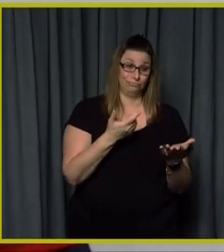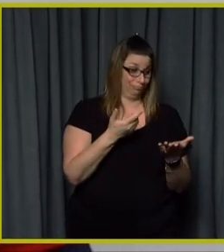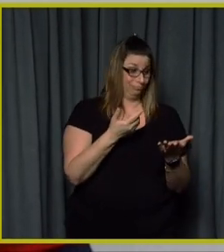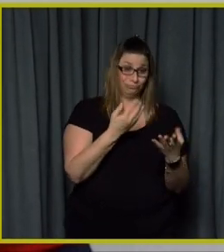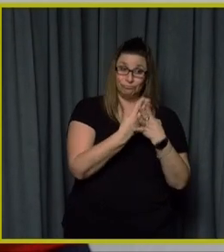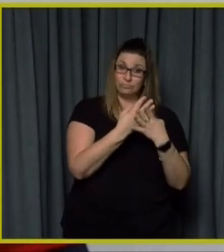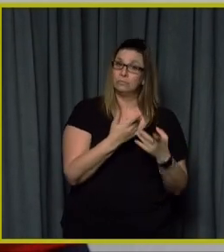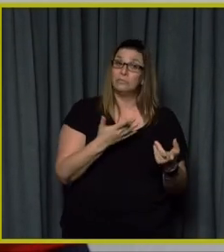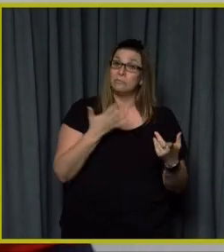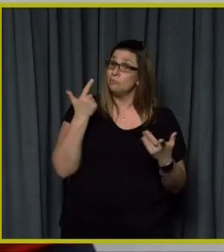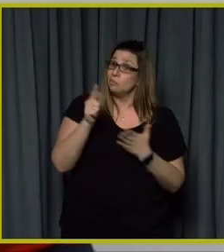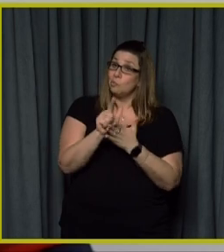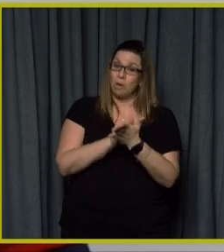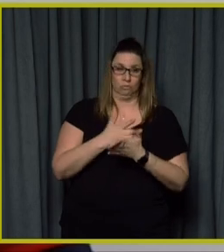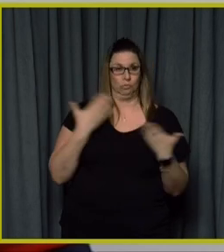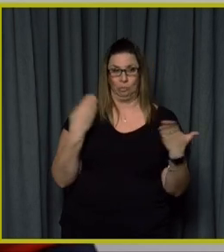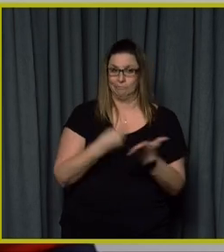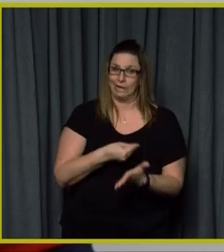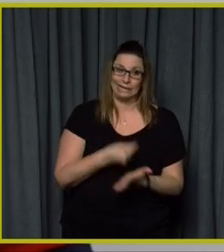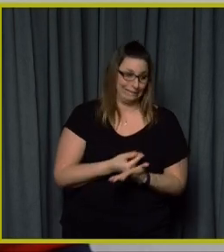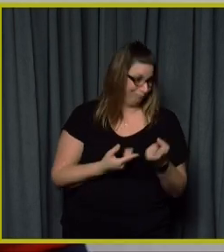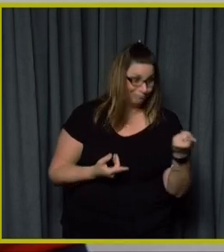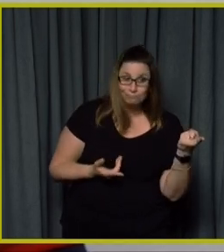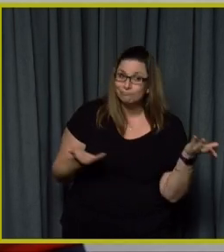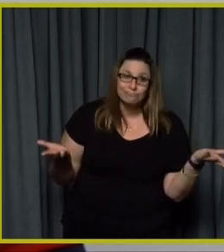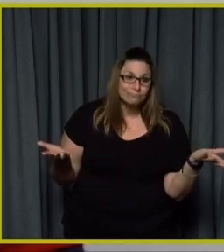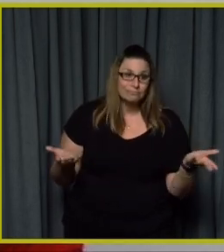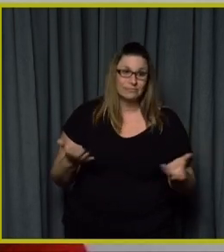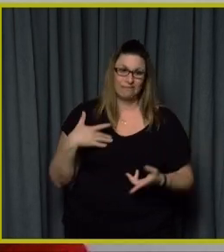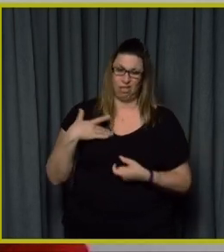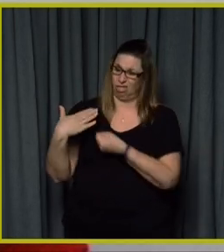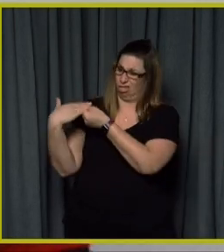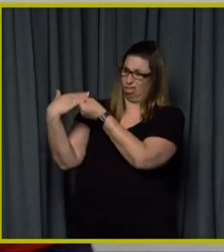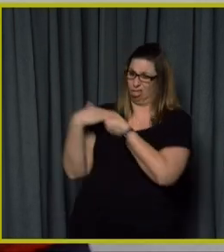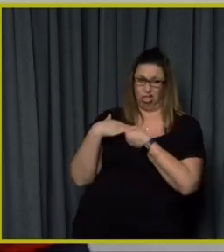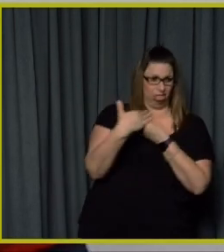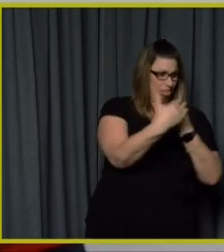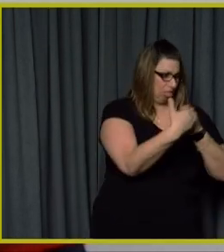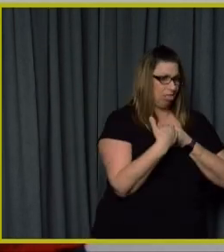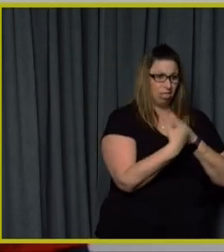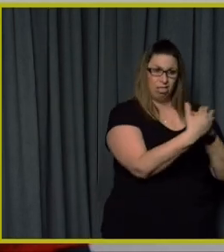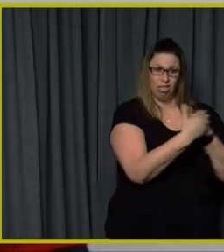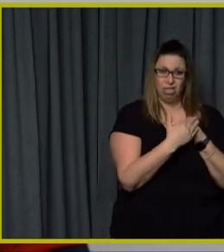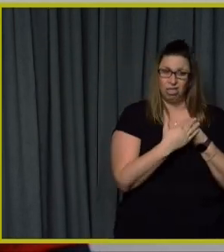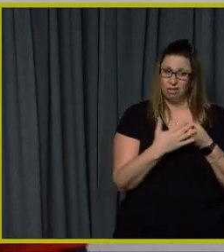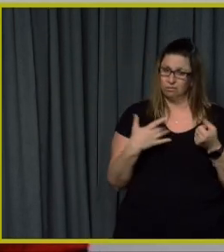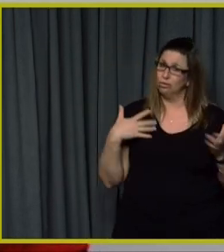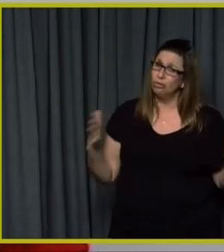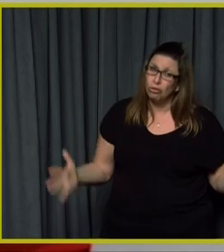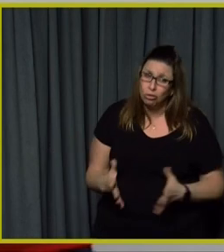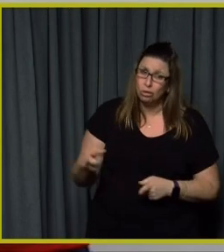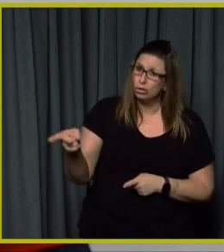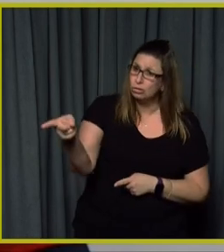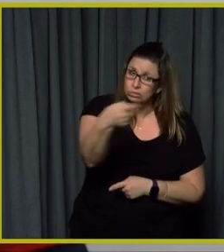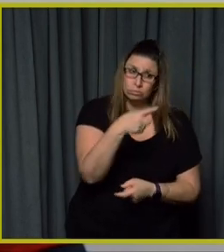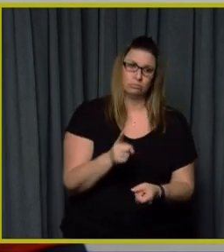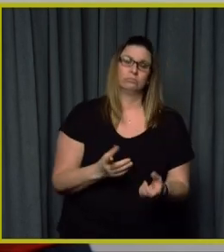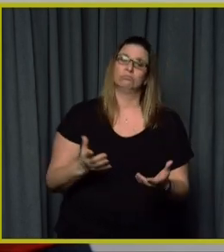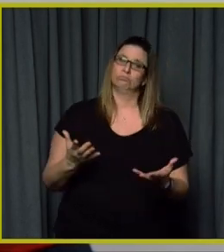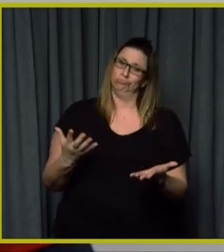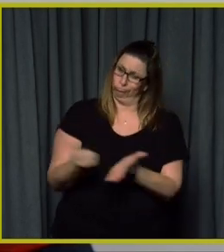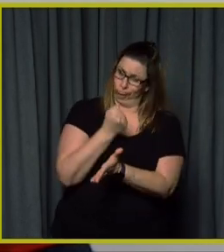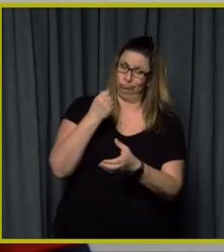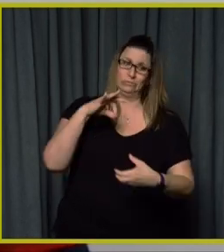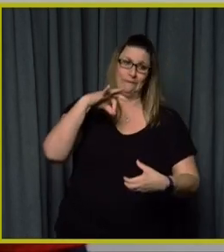really to oppress the poor, keep them down, you know, encourage people to get out and vote, encourage the kids, the young kids to get off the streets. Just